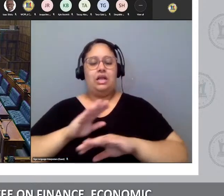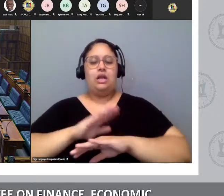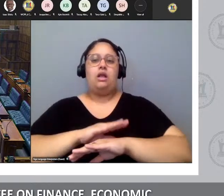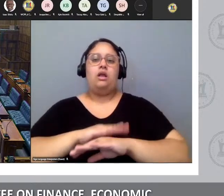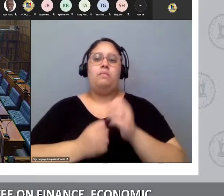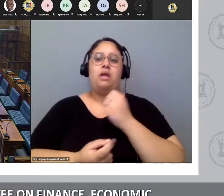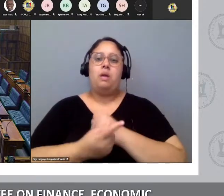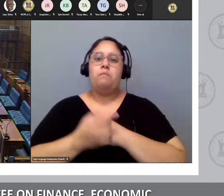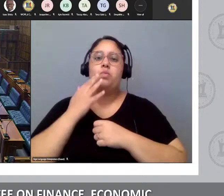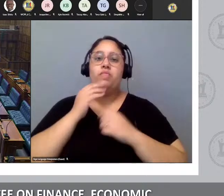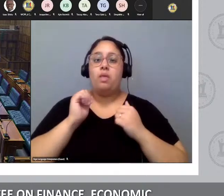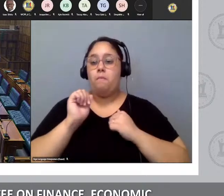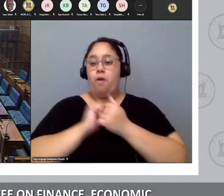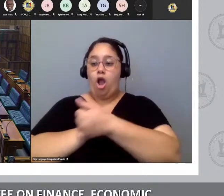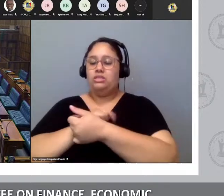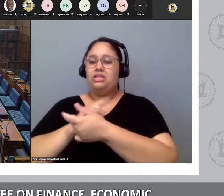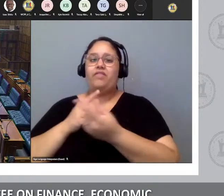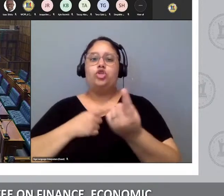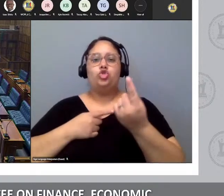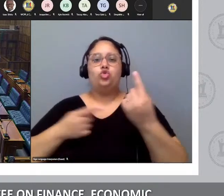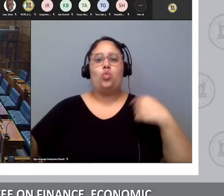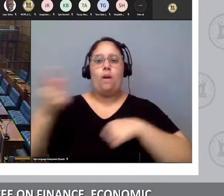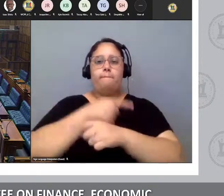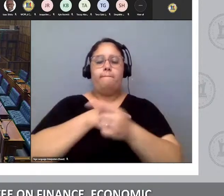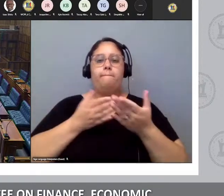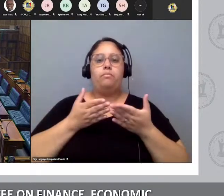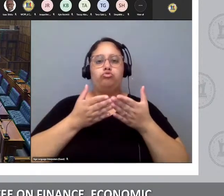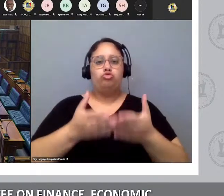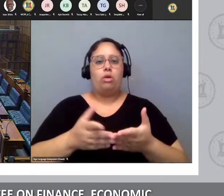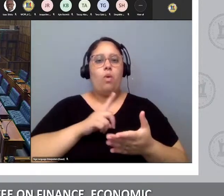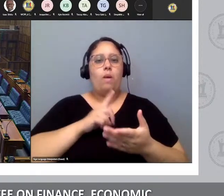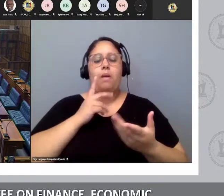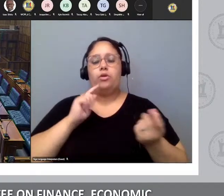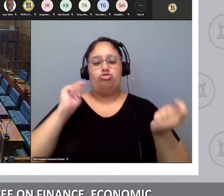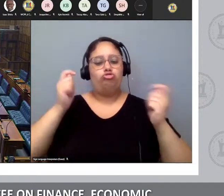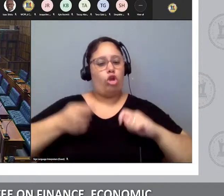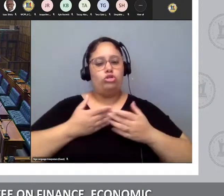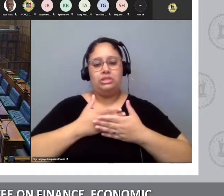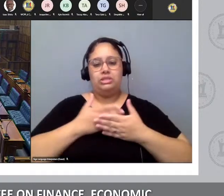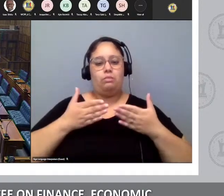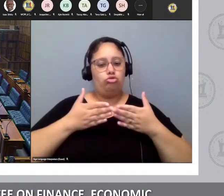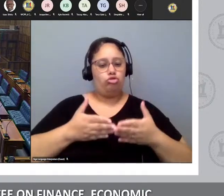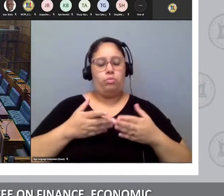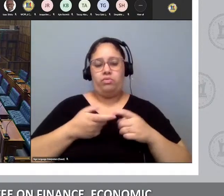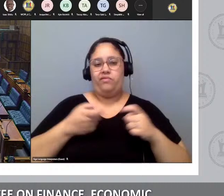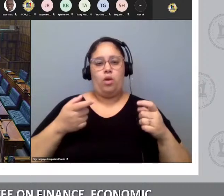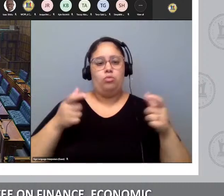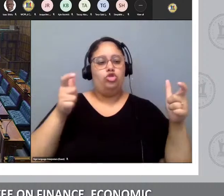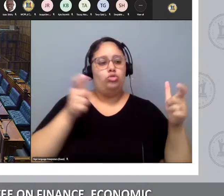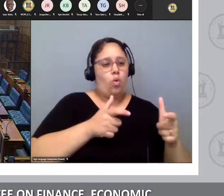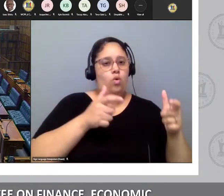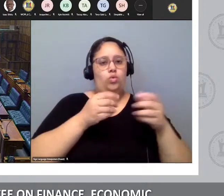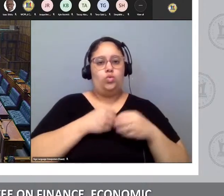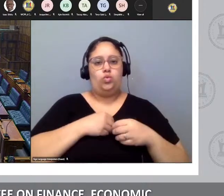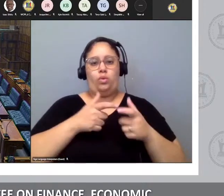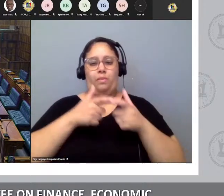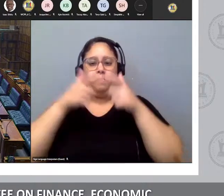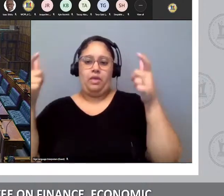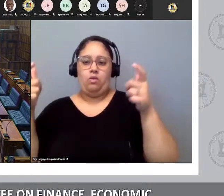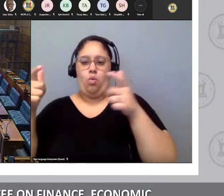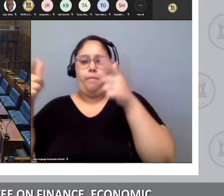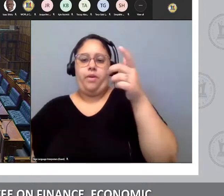would could buy pass if they are swapping out vessels because they might be changing certain vessels either from a smaller one to a larger or larger to